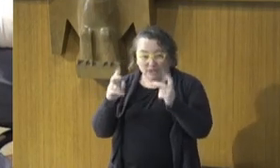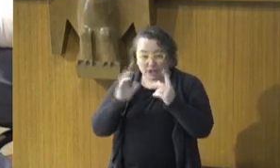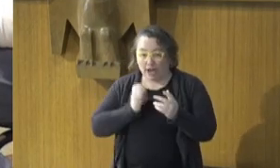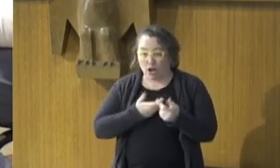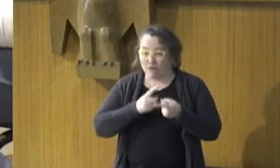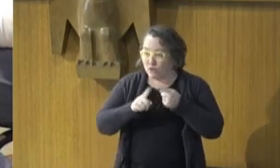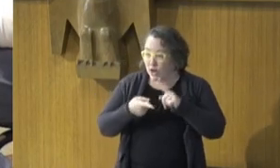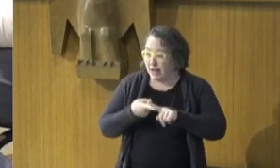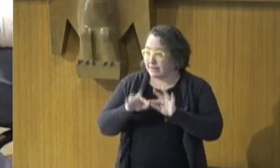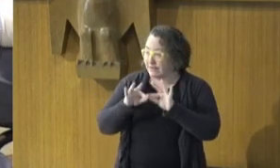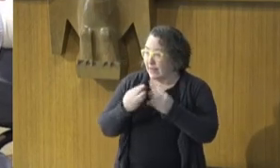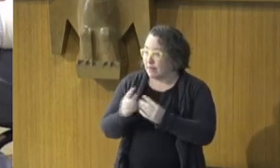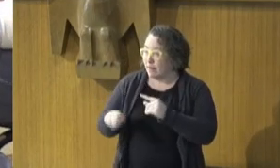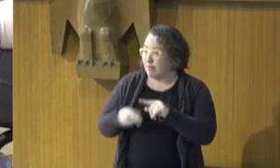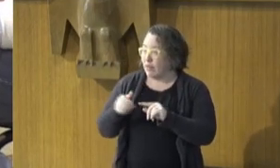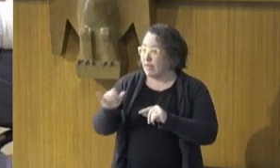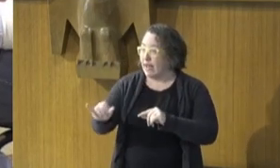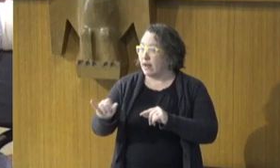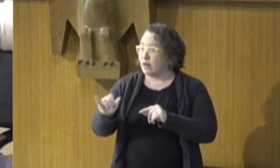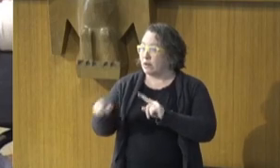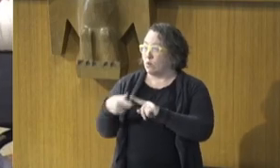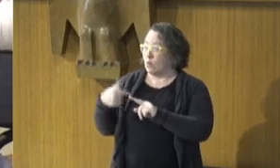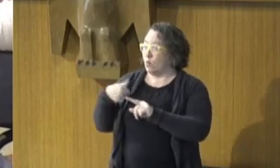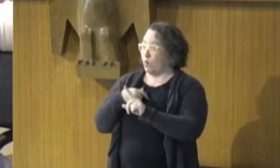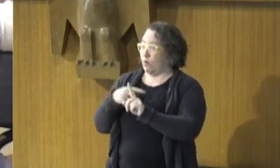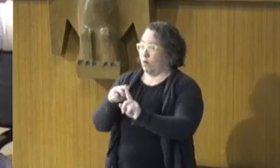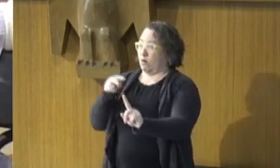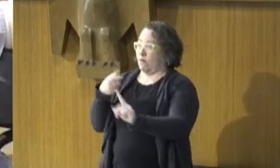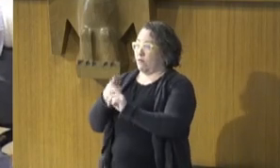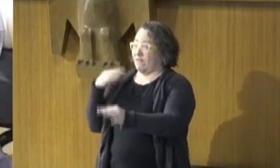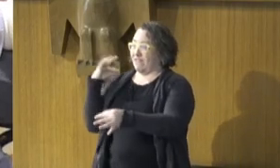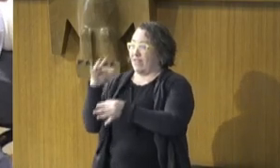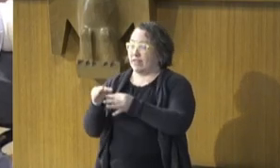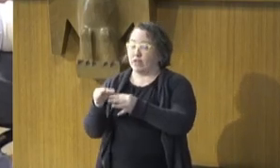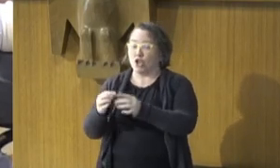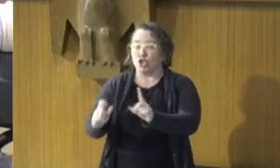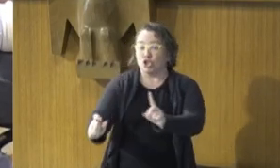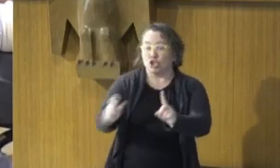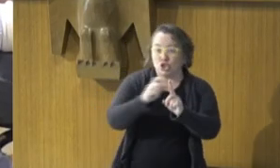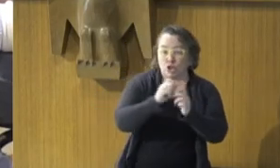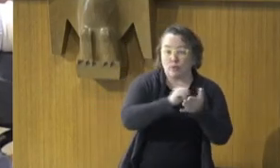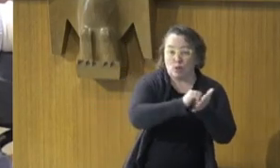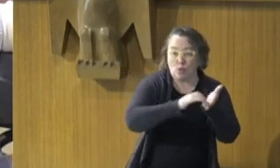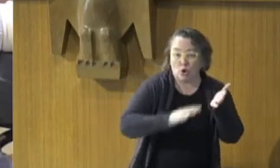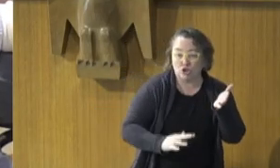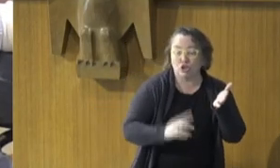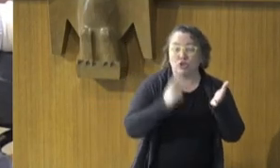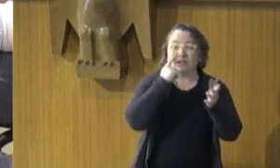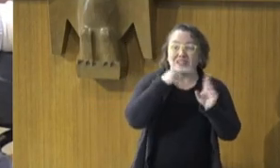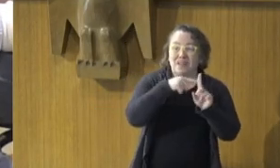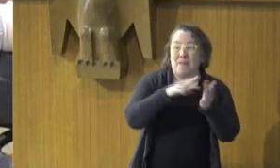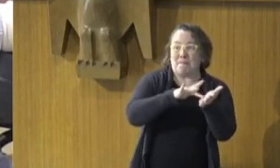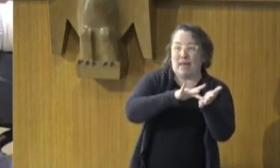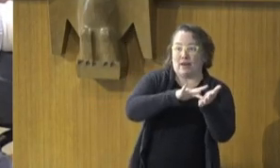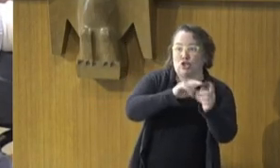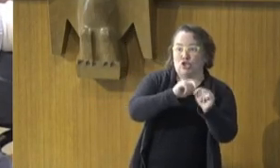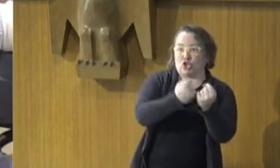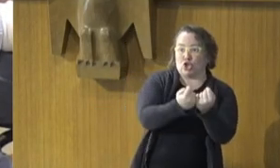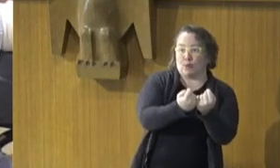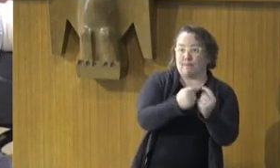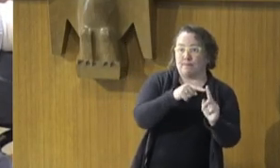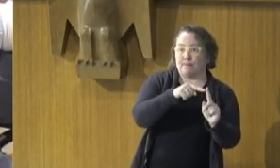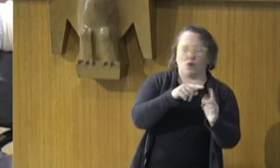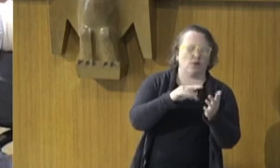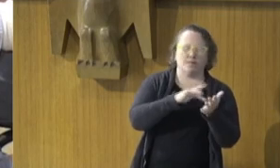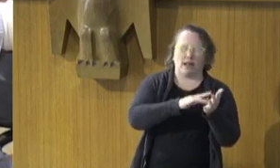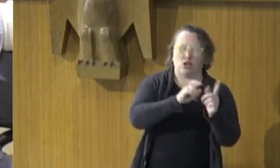and family about that and say, the term abortion is a medical term. It's used for pregnancies that are not viable, and many women